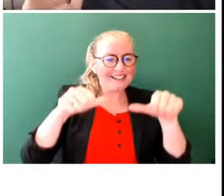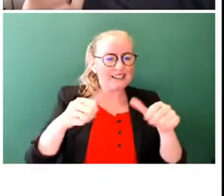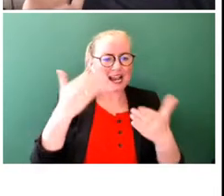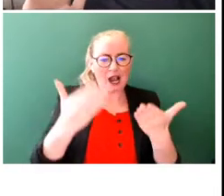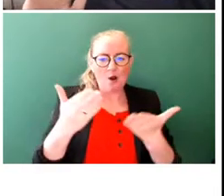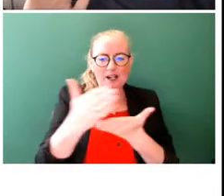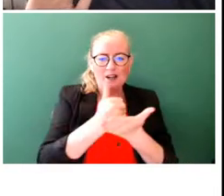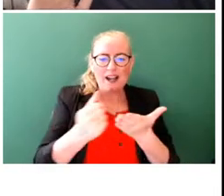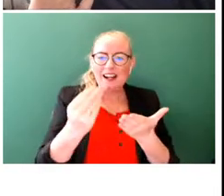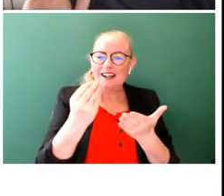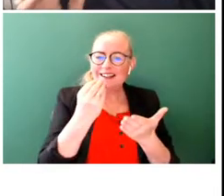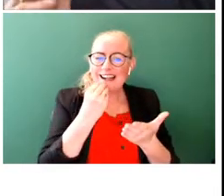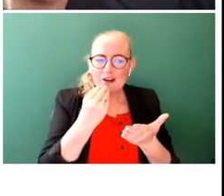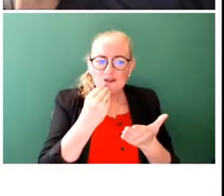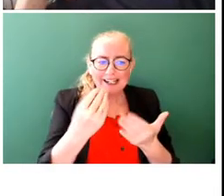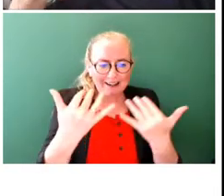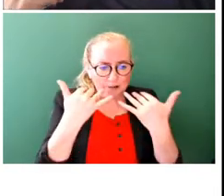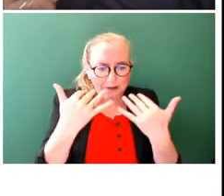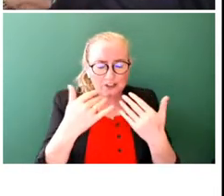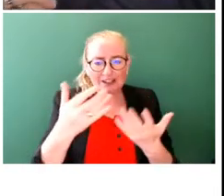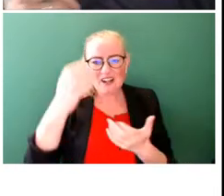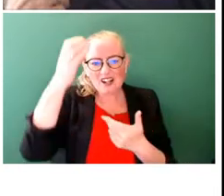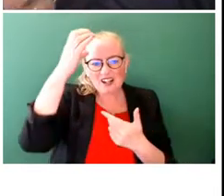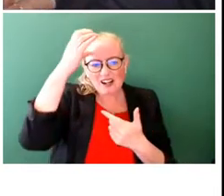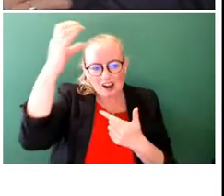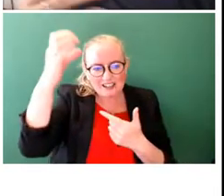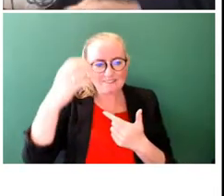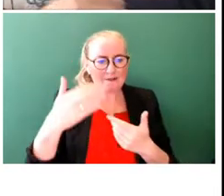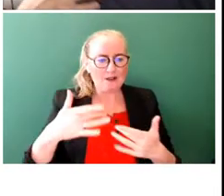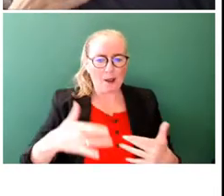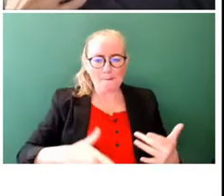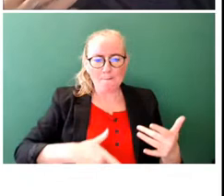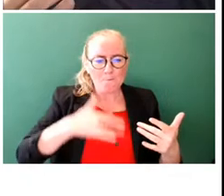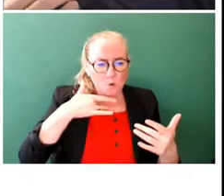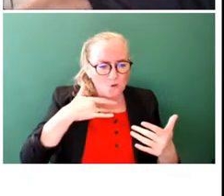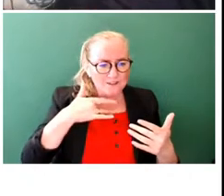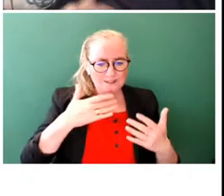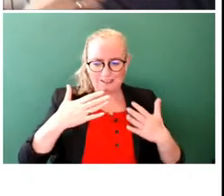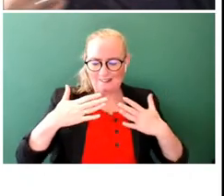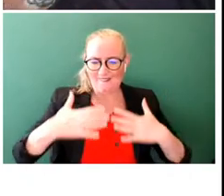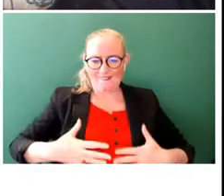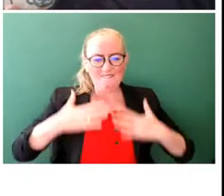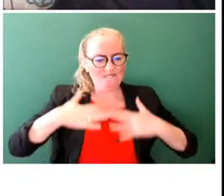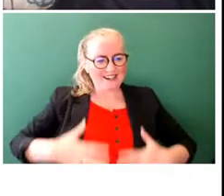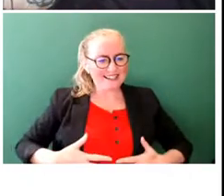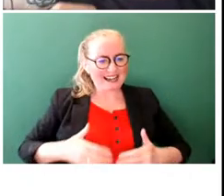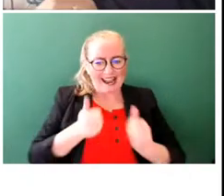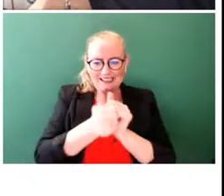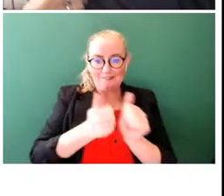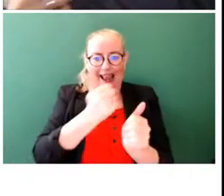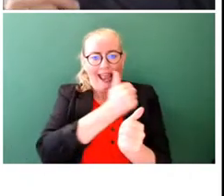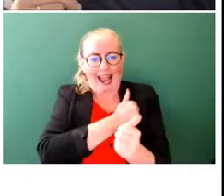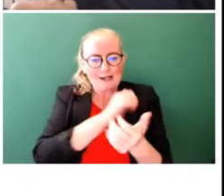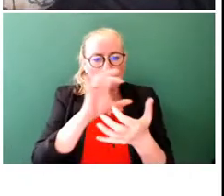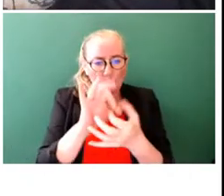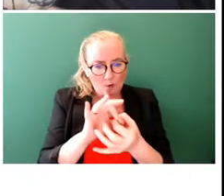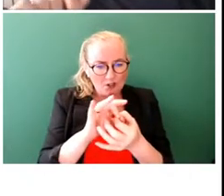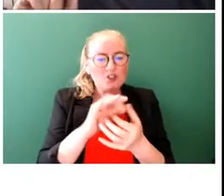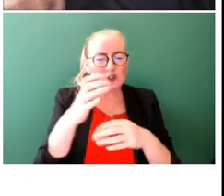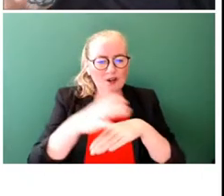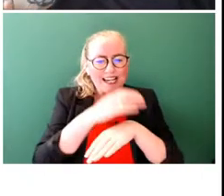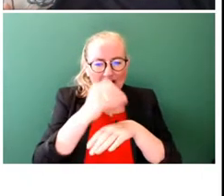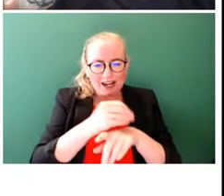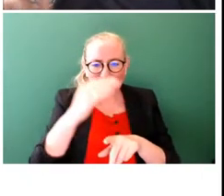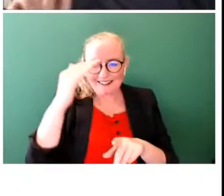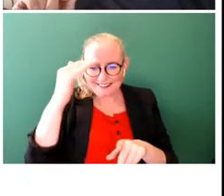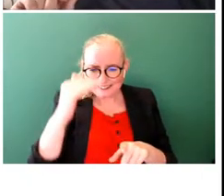dietary information, cognition, mood, and physical activity at home. So if you carry on going through this,